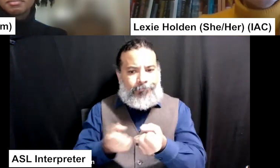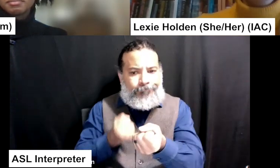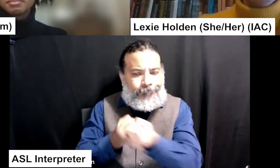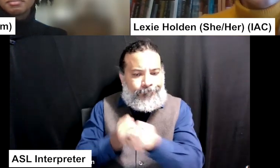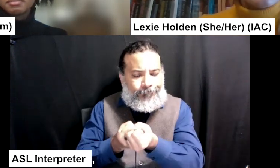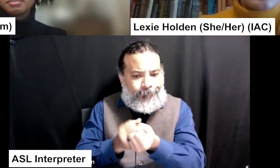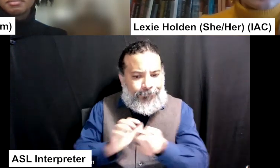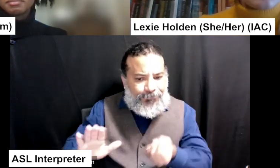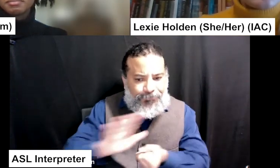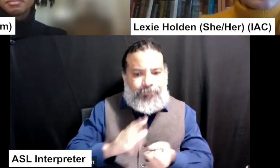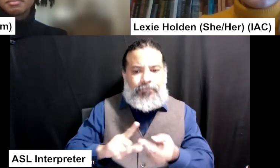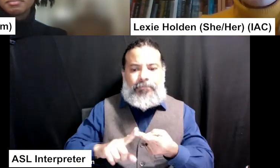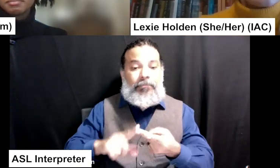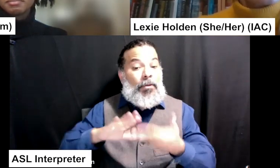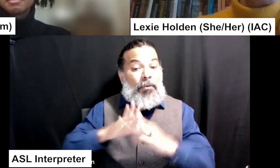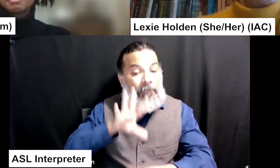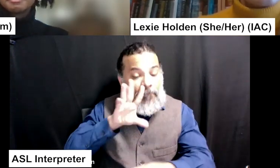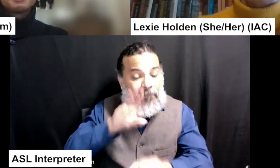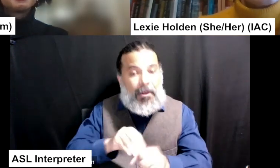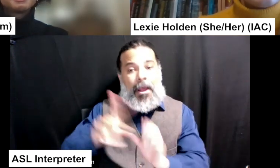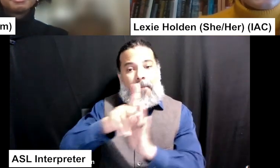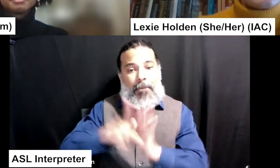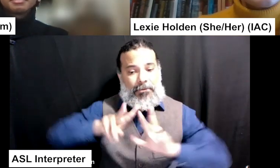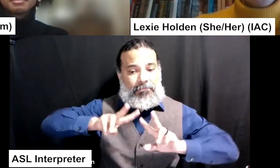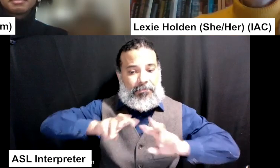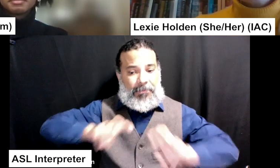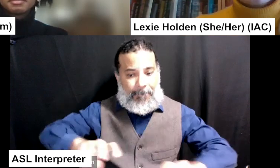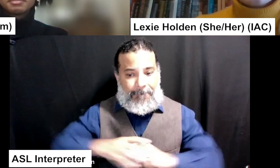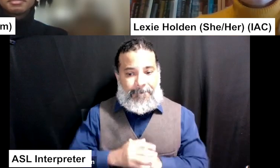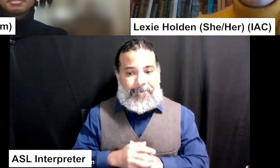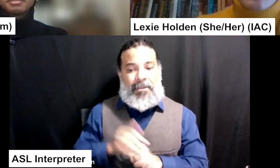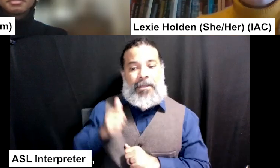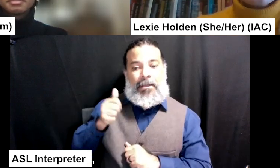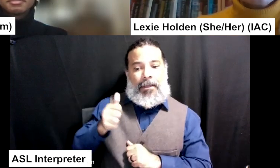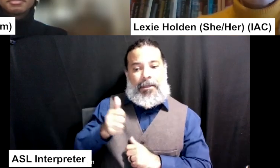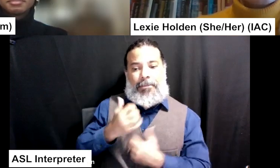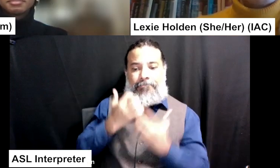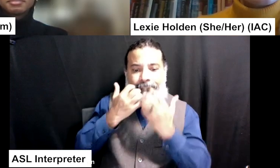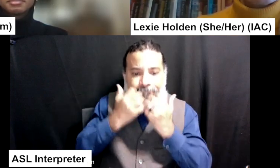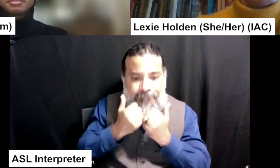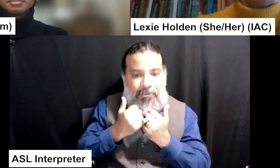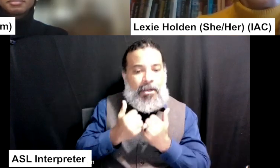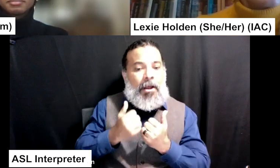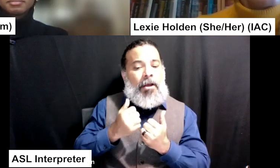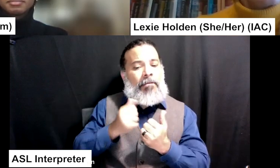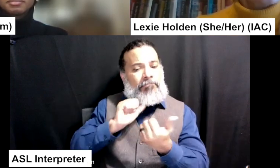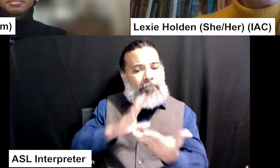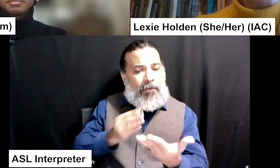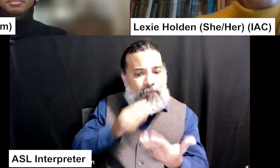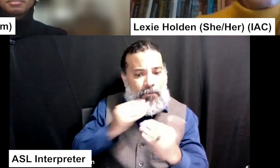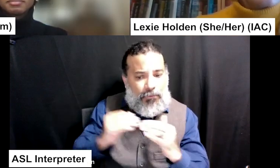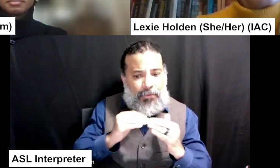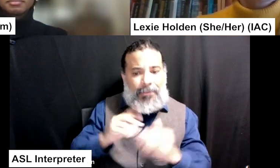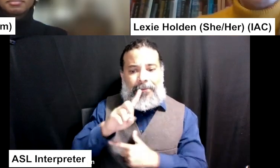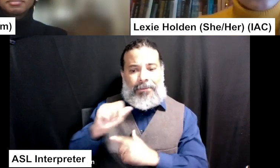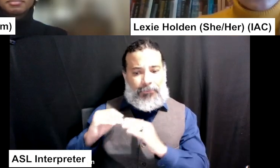advocacy, community engagement, and policy analysis needs. He has a particular passion for addressing food justice,